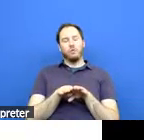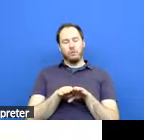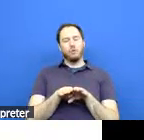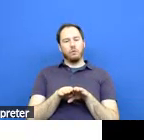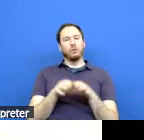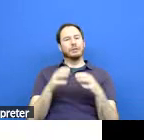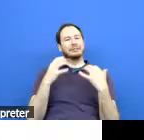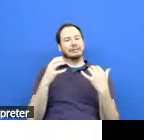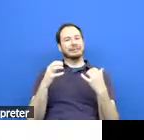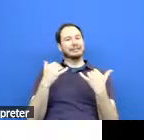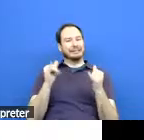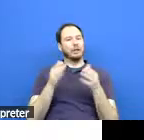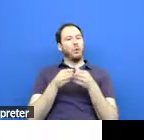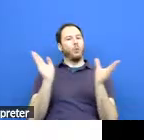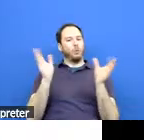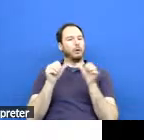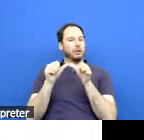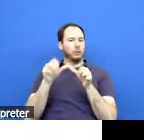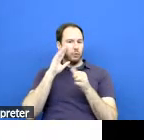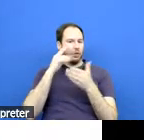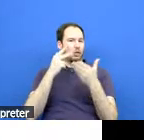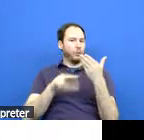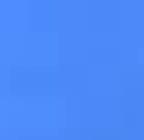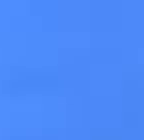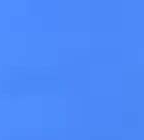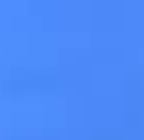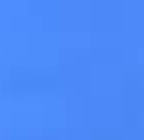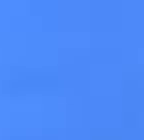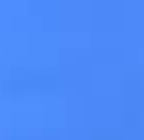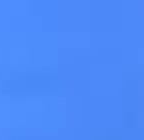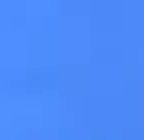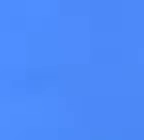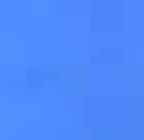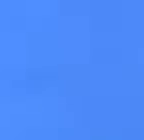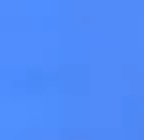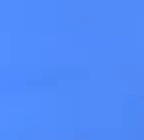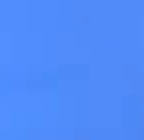public hearing will continue 3 weeks from today. Thank you.